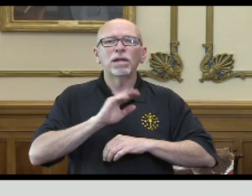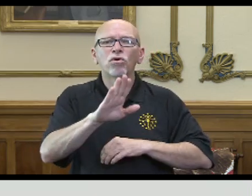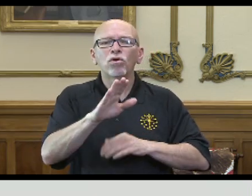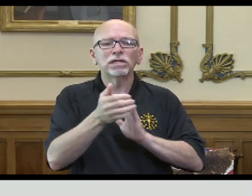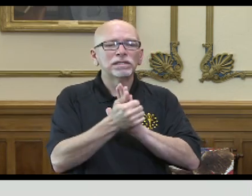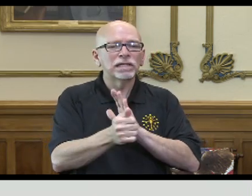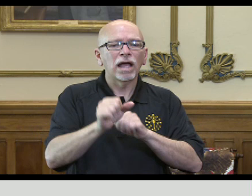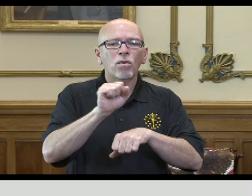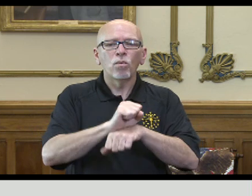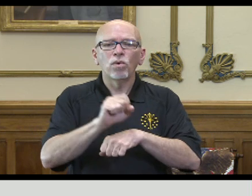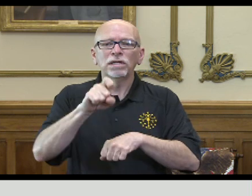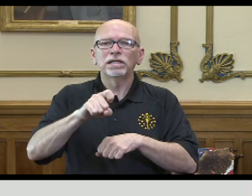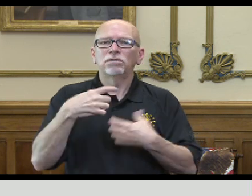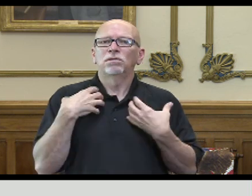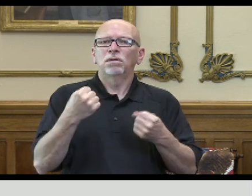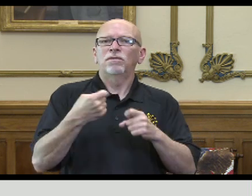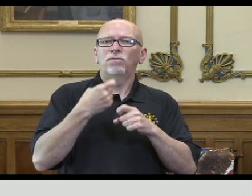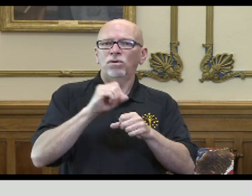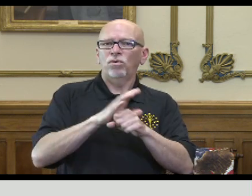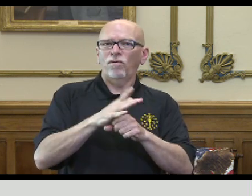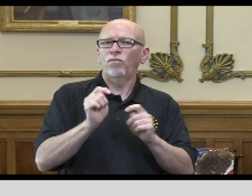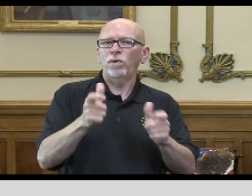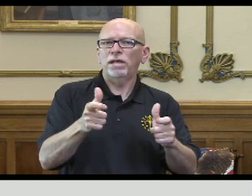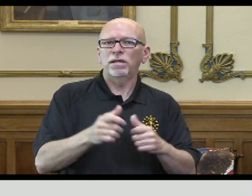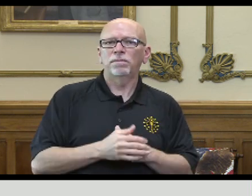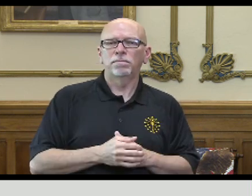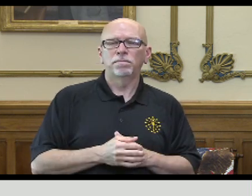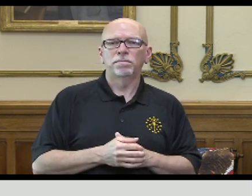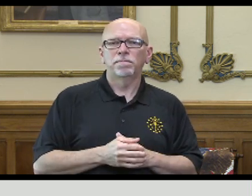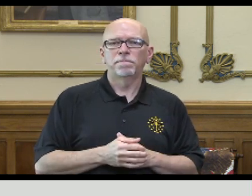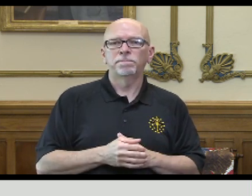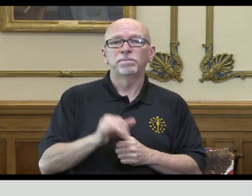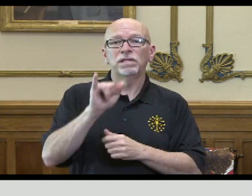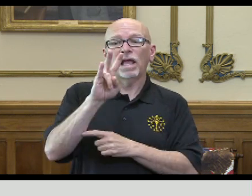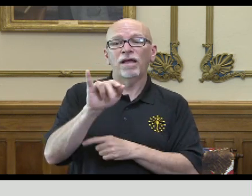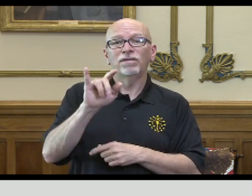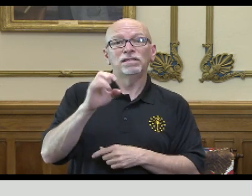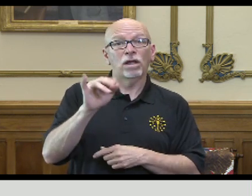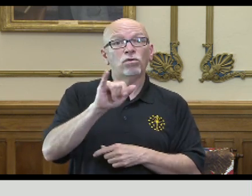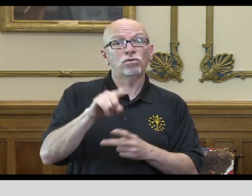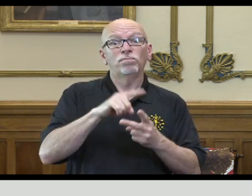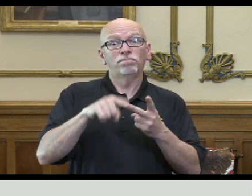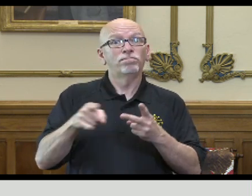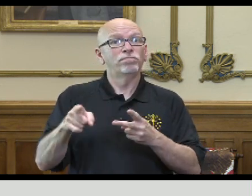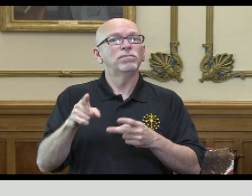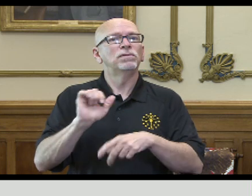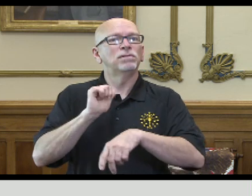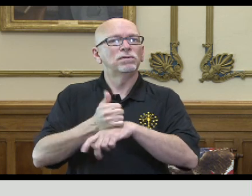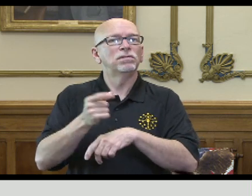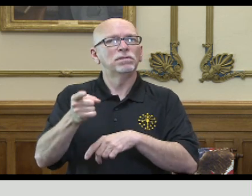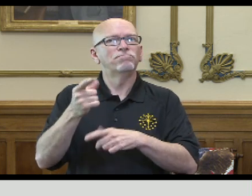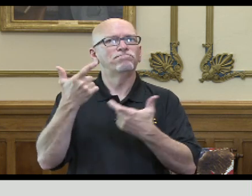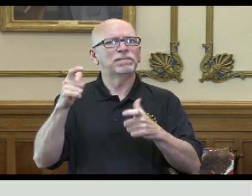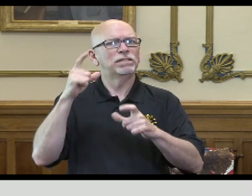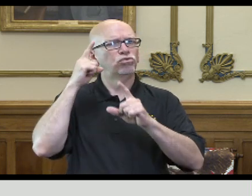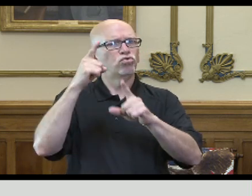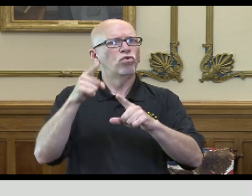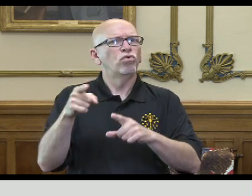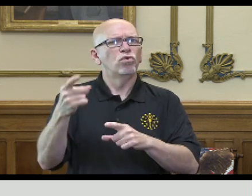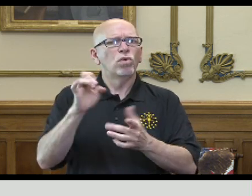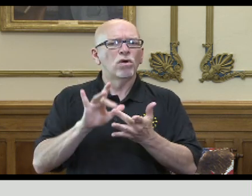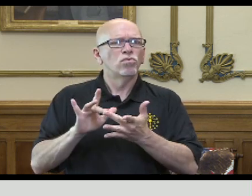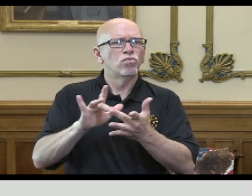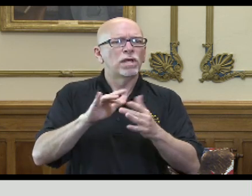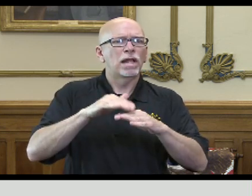needs to recover from COVID-19 quickly. Ivy Tech has also stepped up by setting a bold goal to reach at